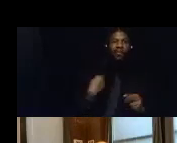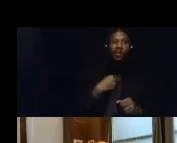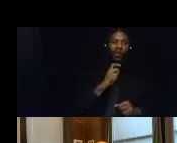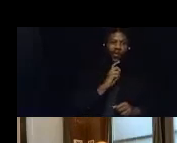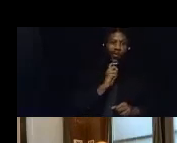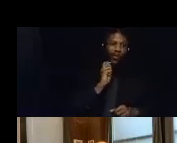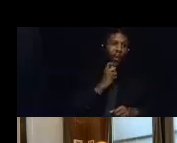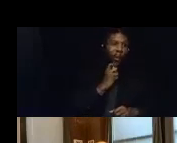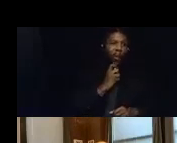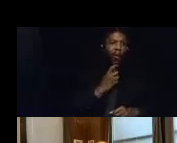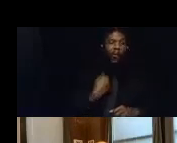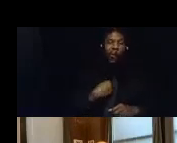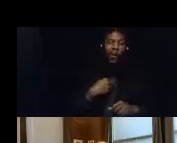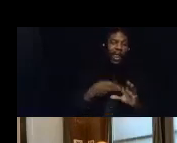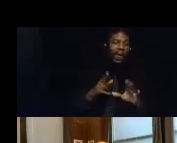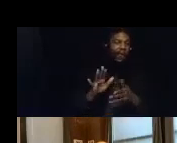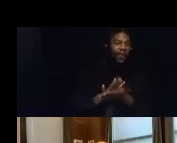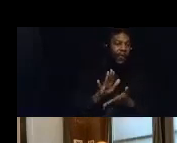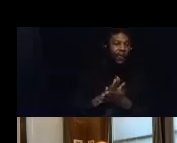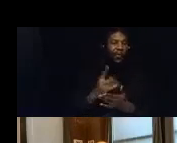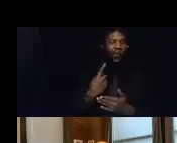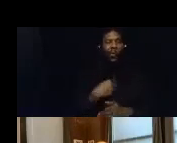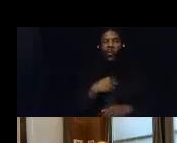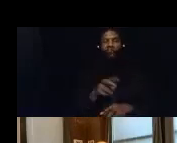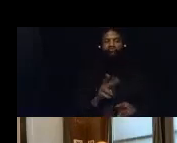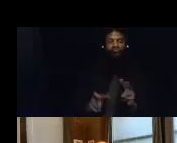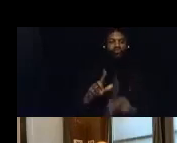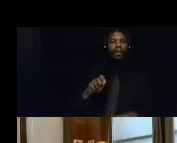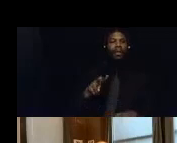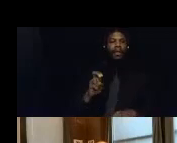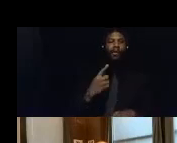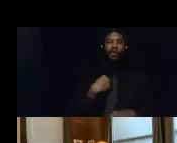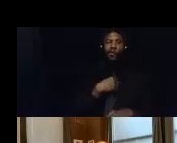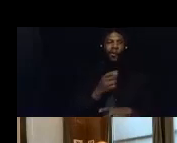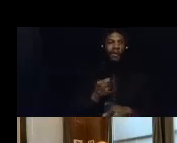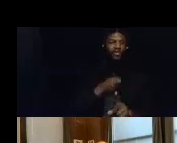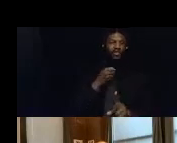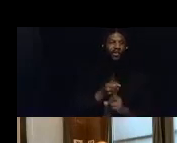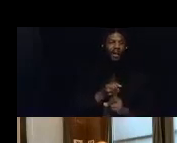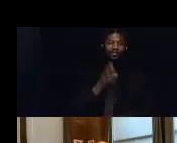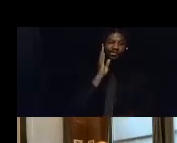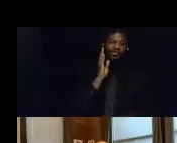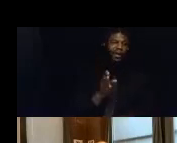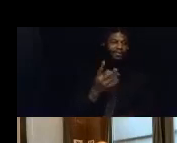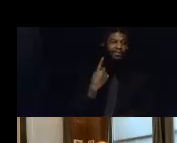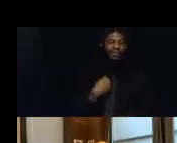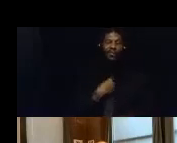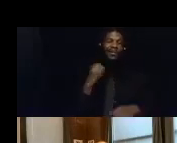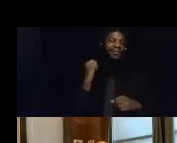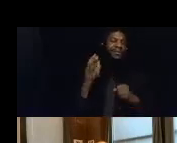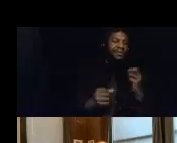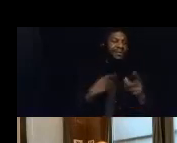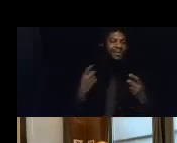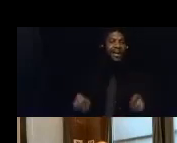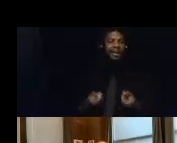left school, we learn late, we strike straight, we sing sin,